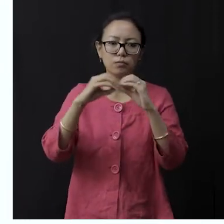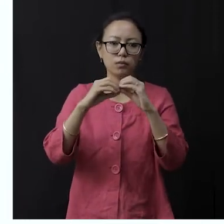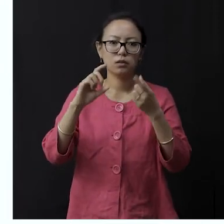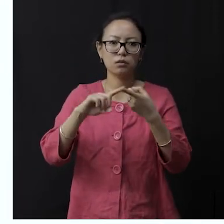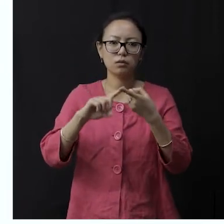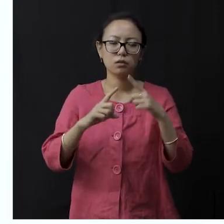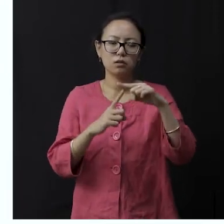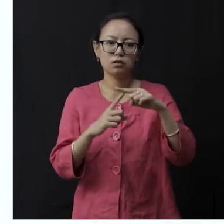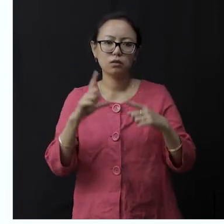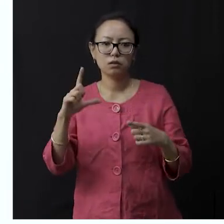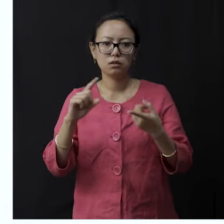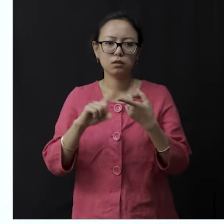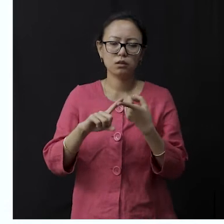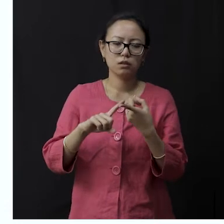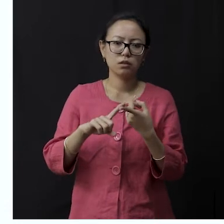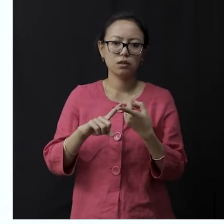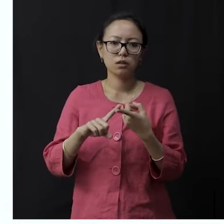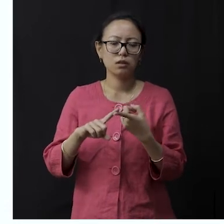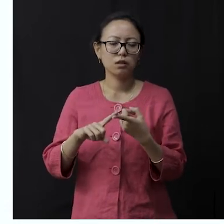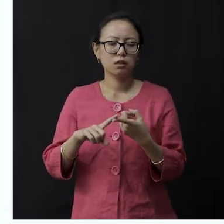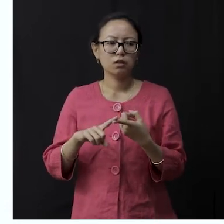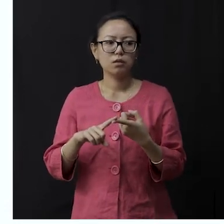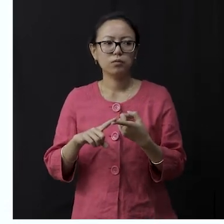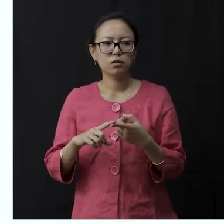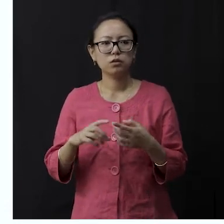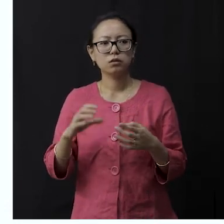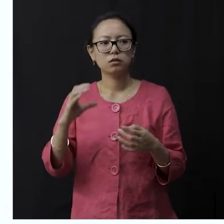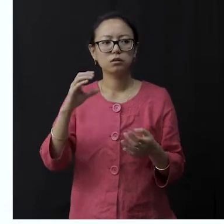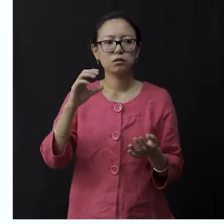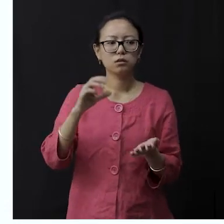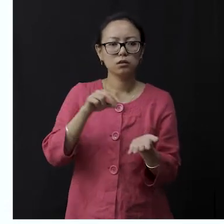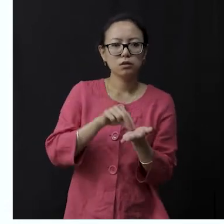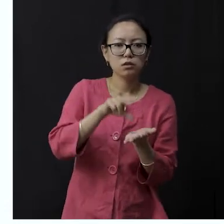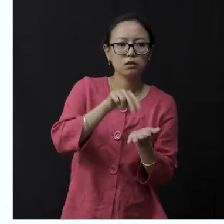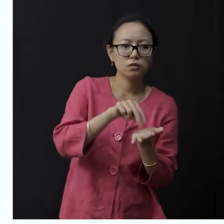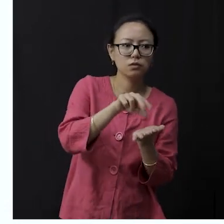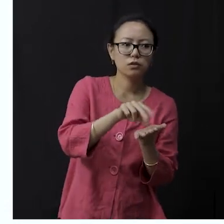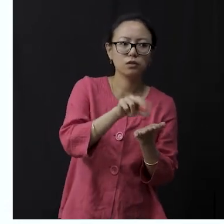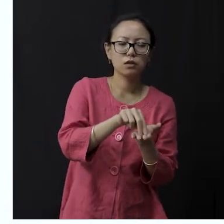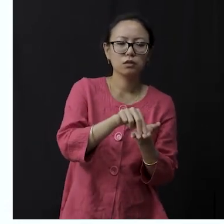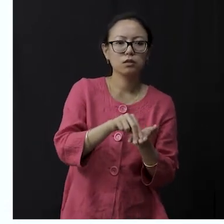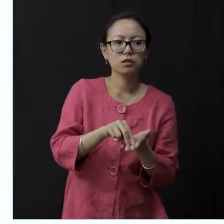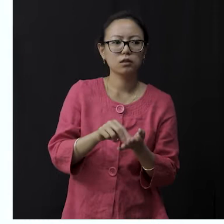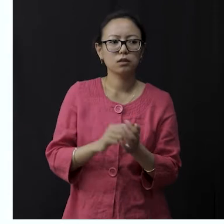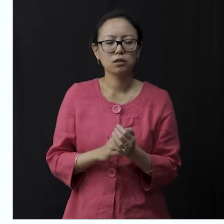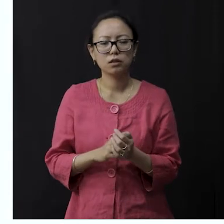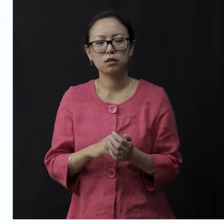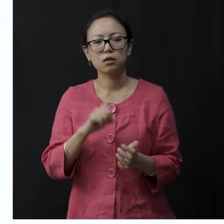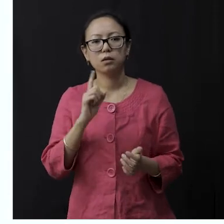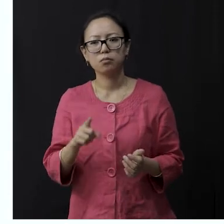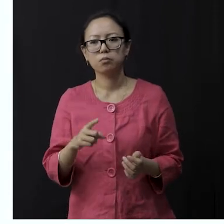know, though the person heard the sound of the door knocking, he still don't know who